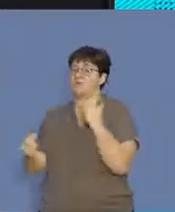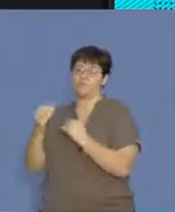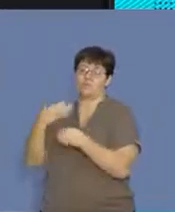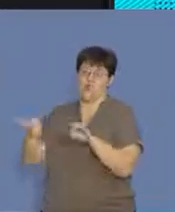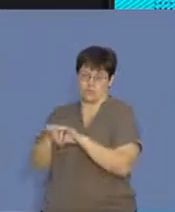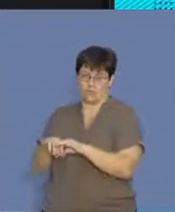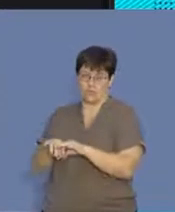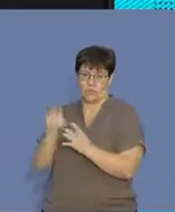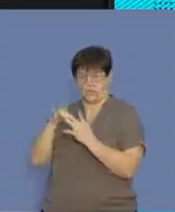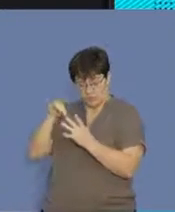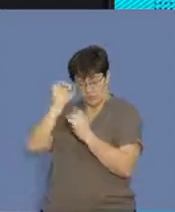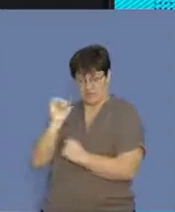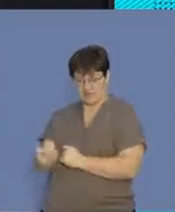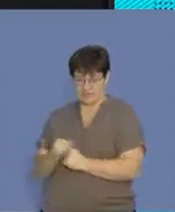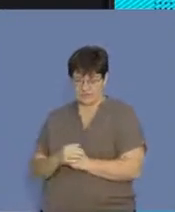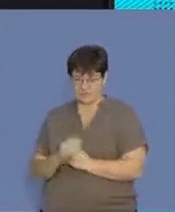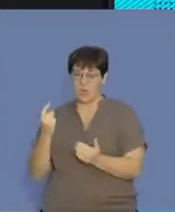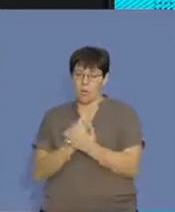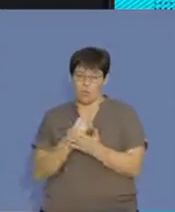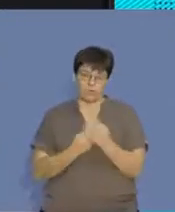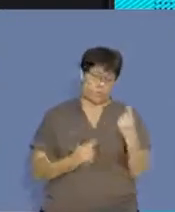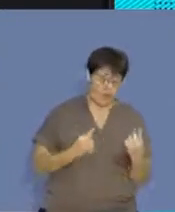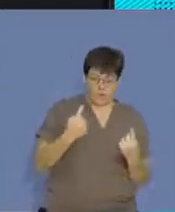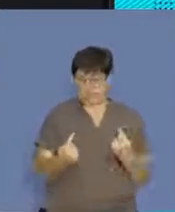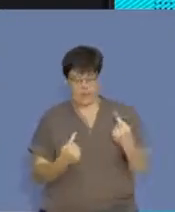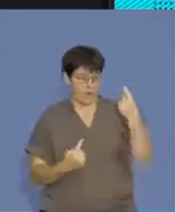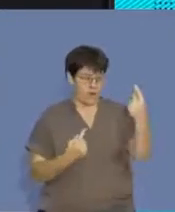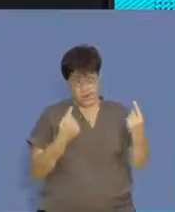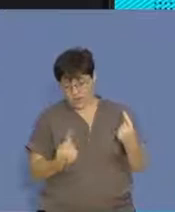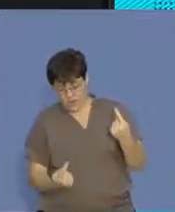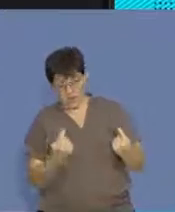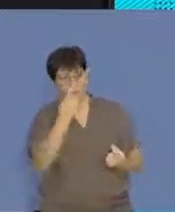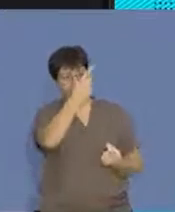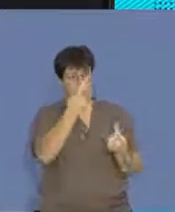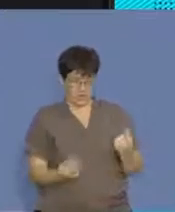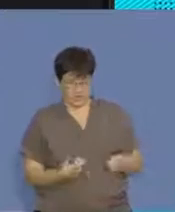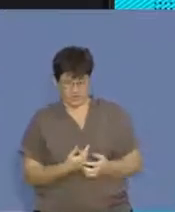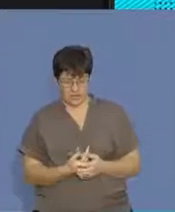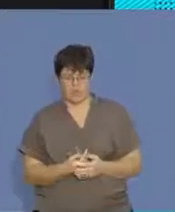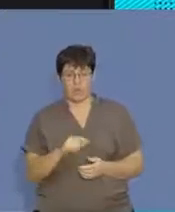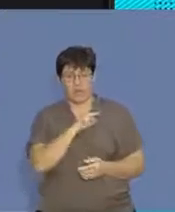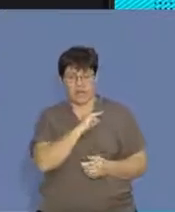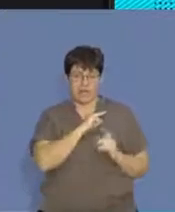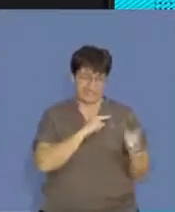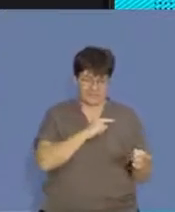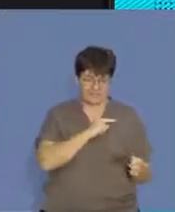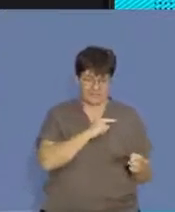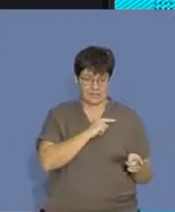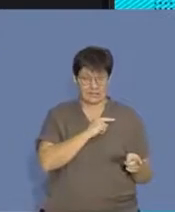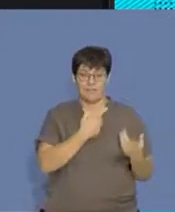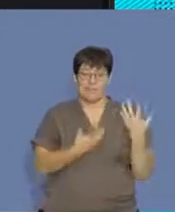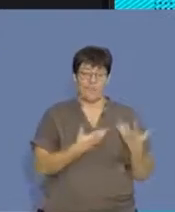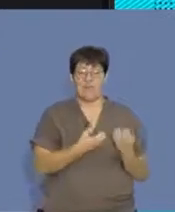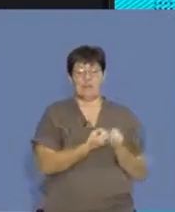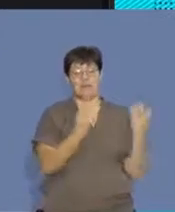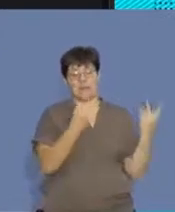value, but it's unique value. So it's always 1, 1, 1, 1, 1, 1. Although this one on the other